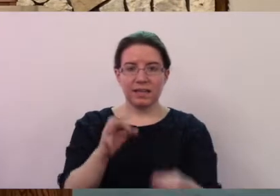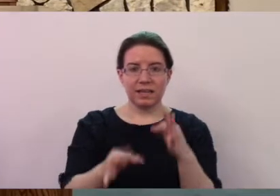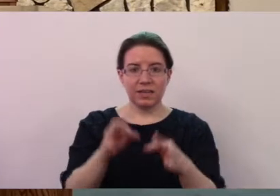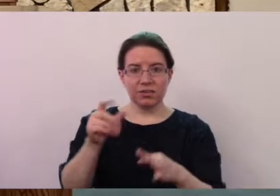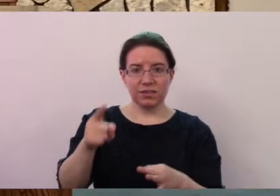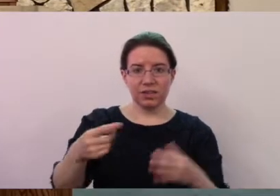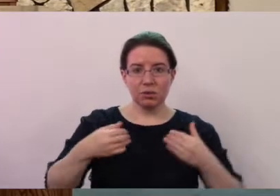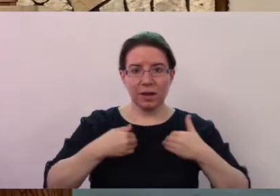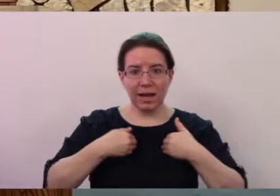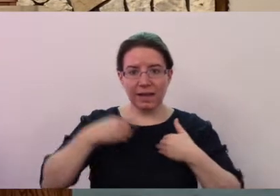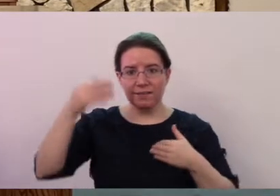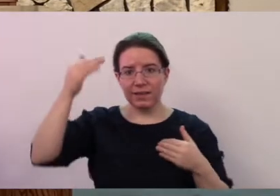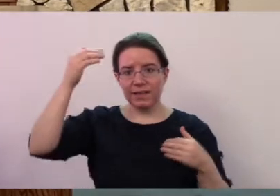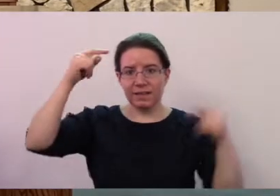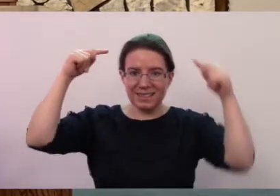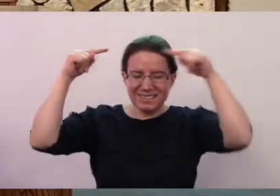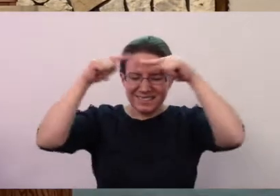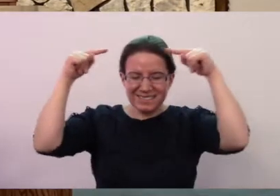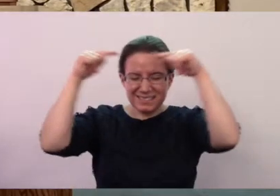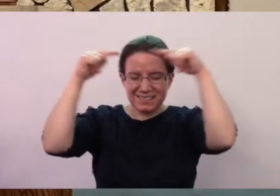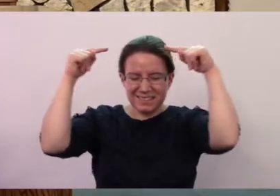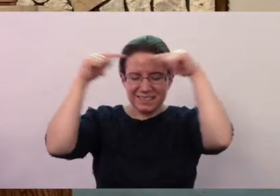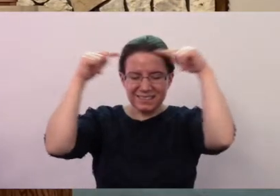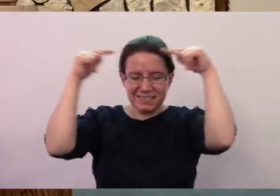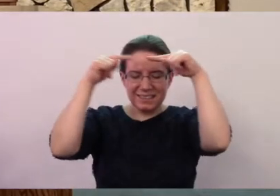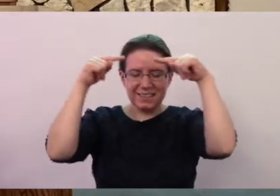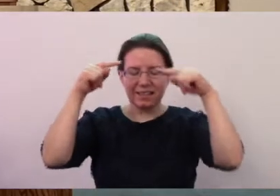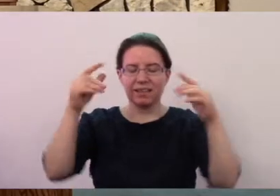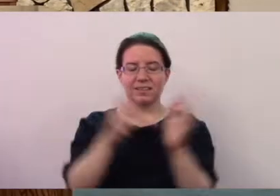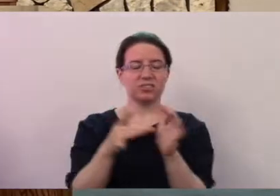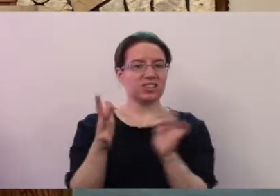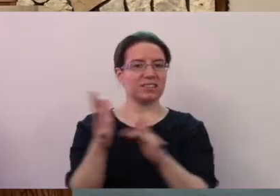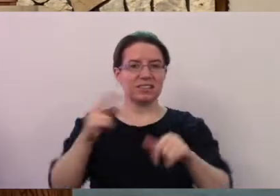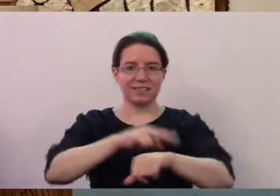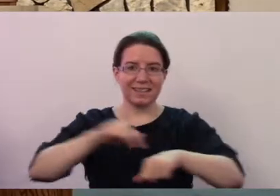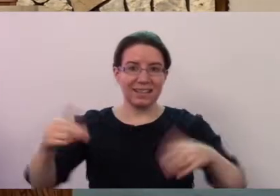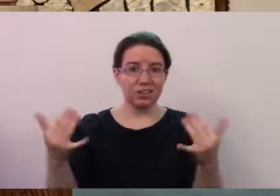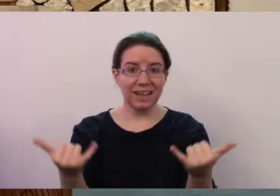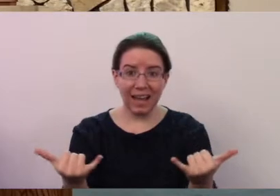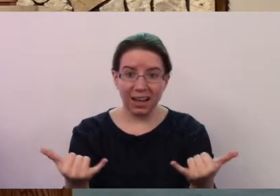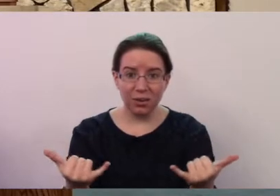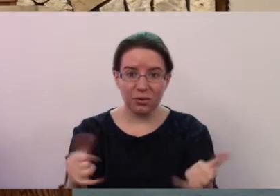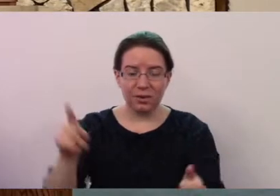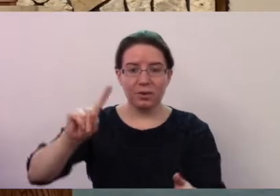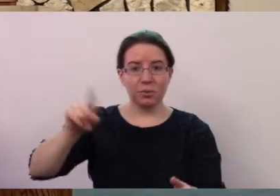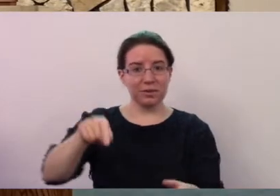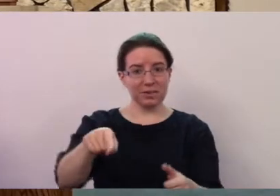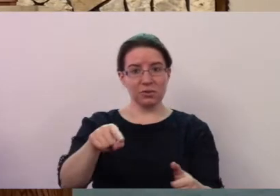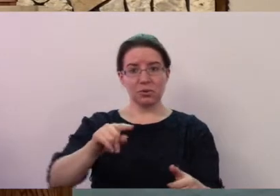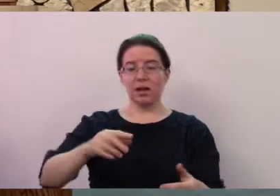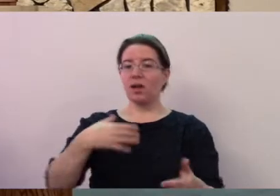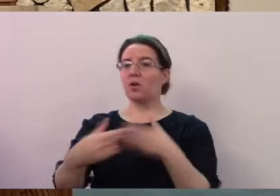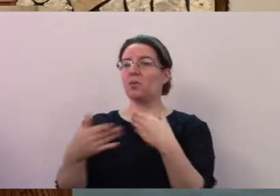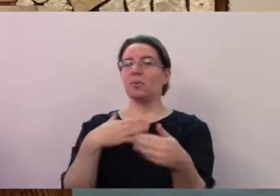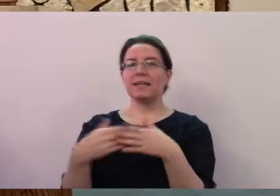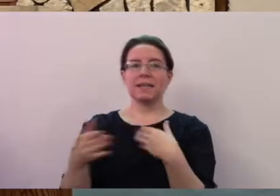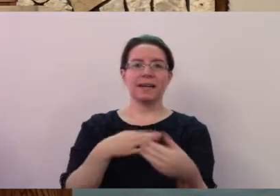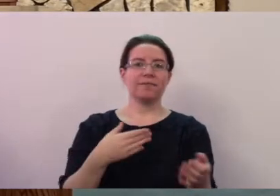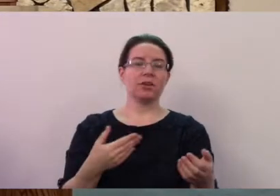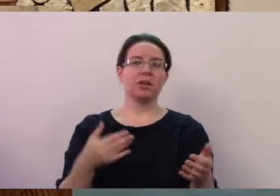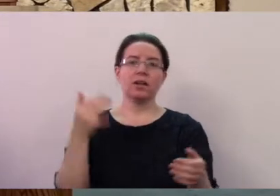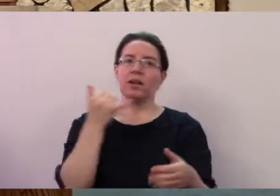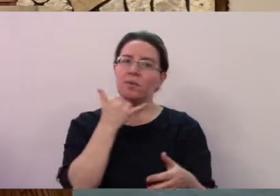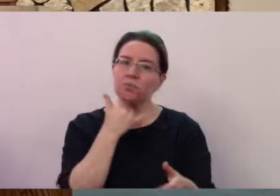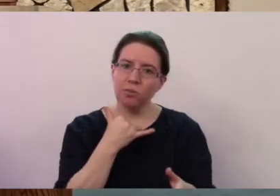If you've got whatever your condition is, he can heal you of that right wherever you are. Hallelujah.